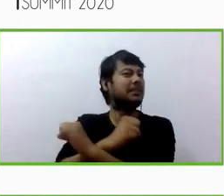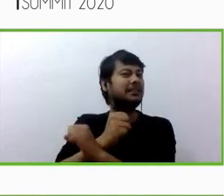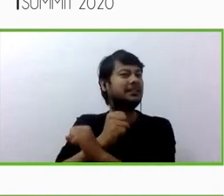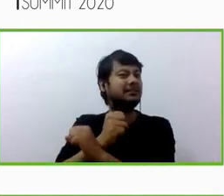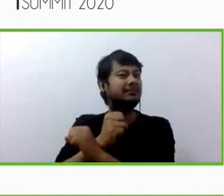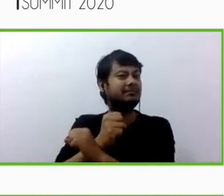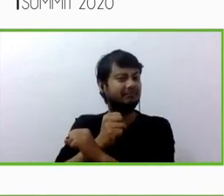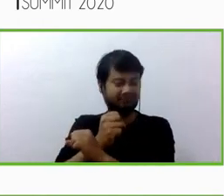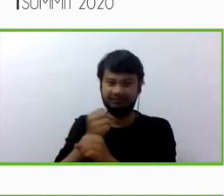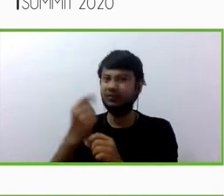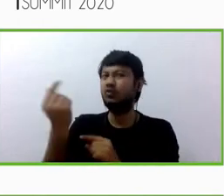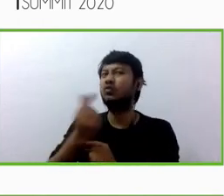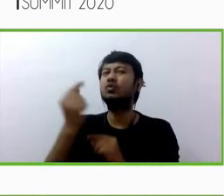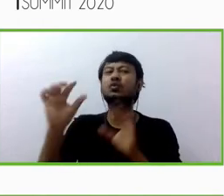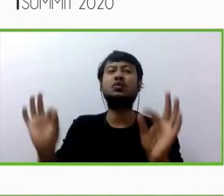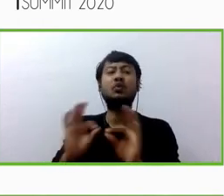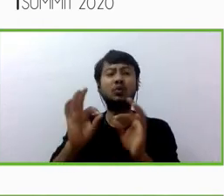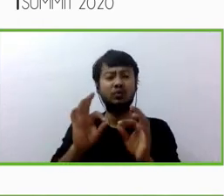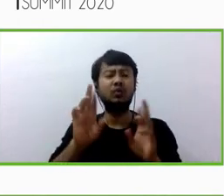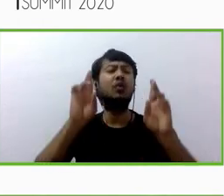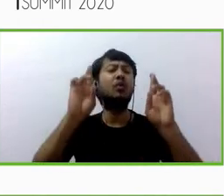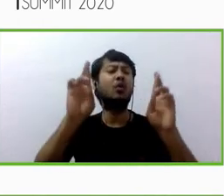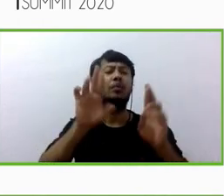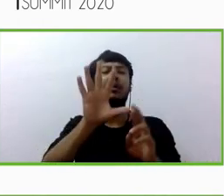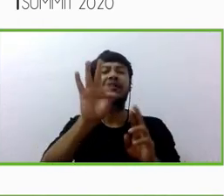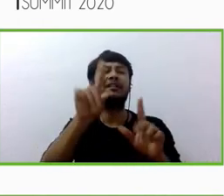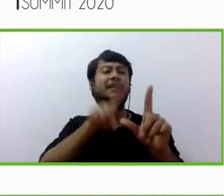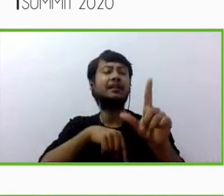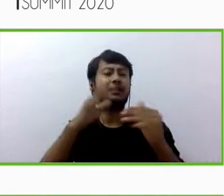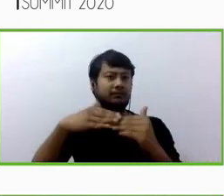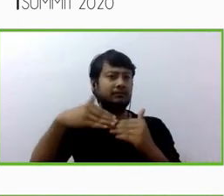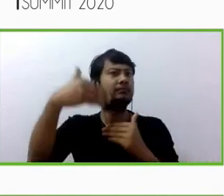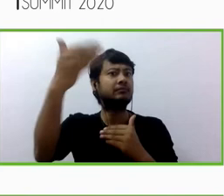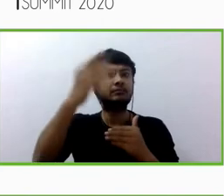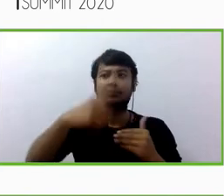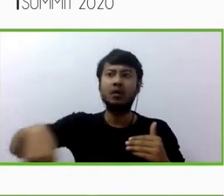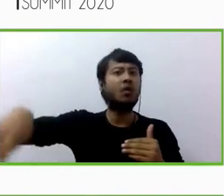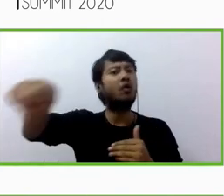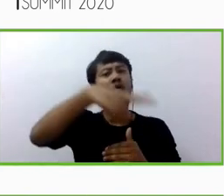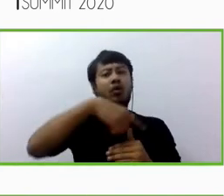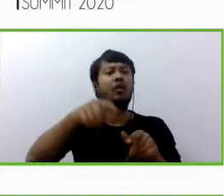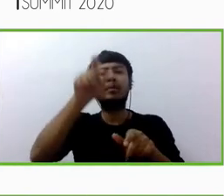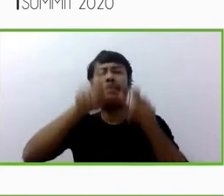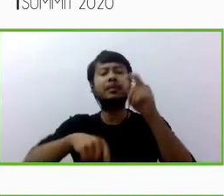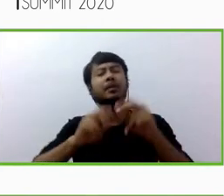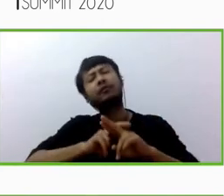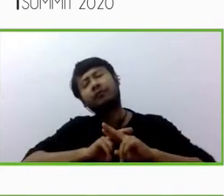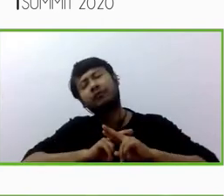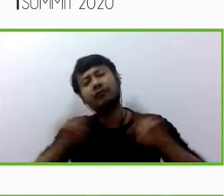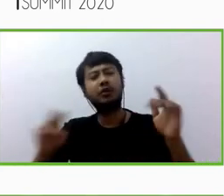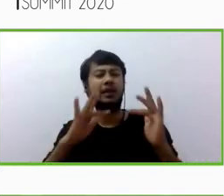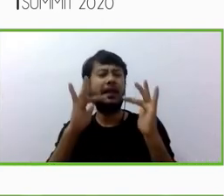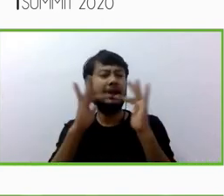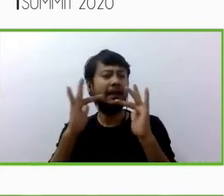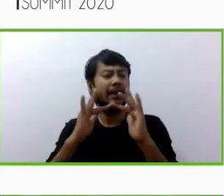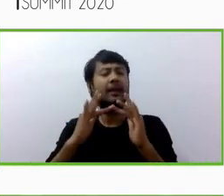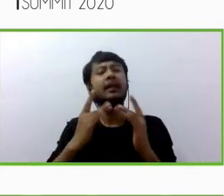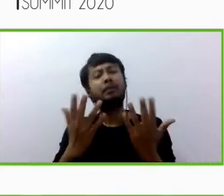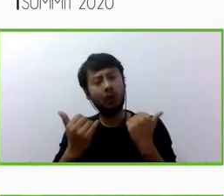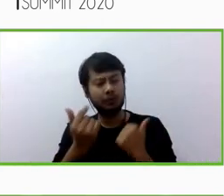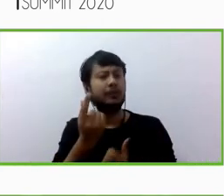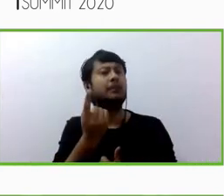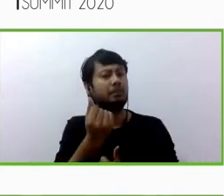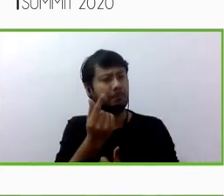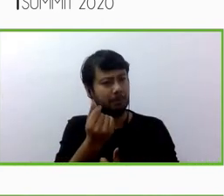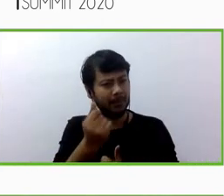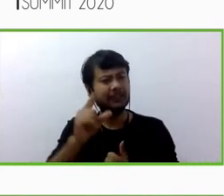that over the next 50 years, this kind of capability will be available to everyone readily at reasonable cost, sustainably and